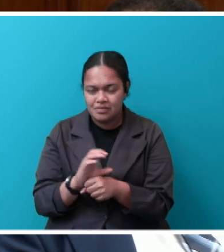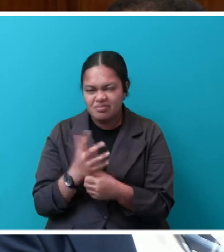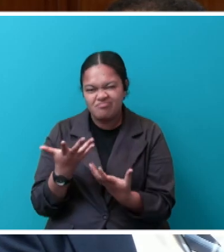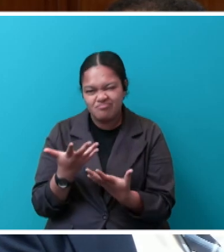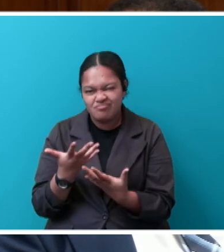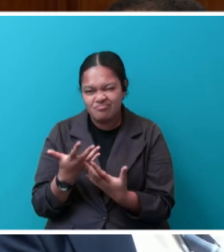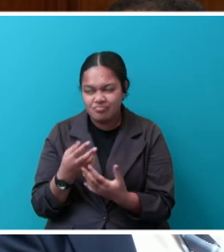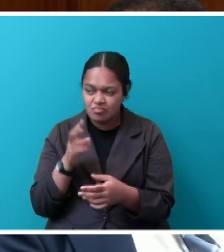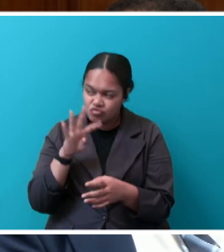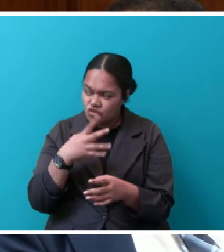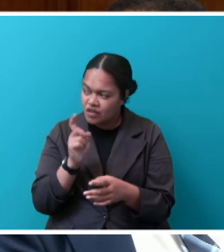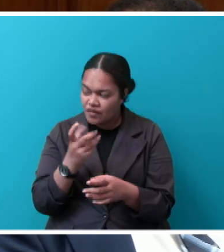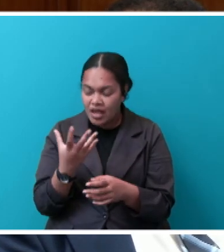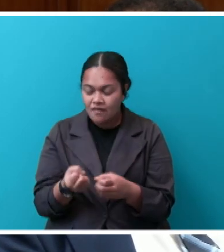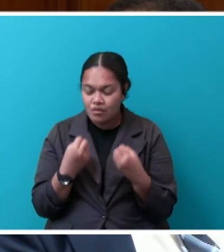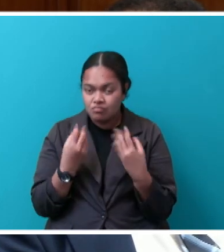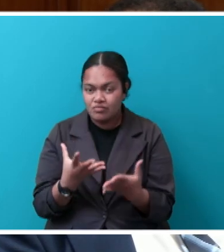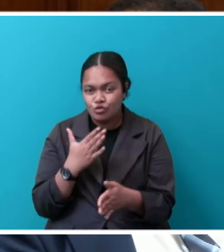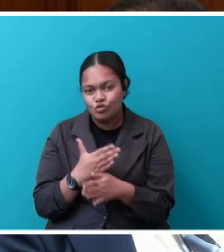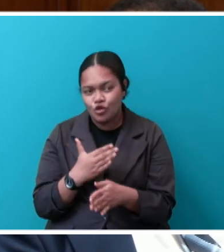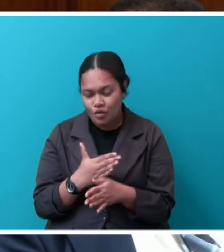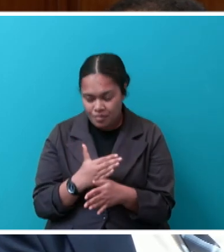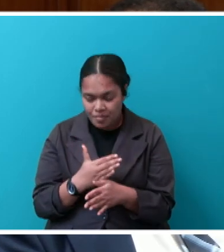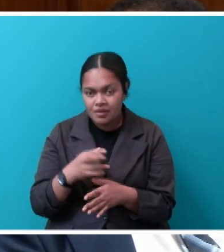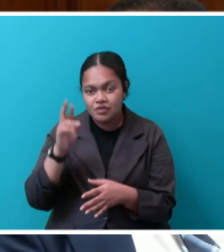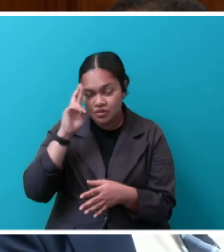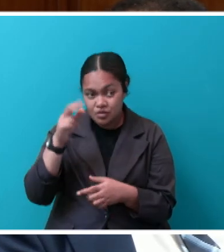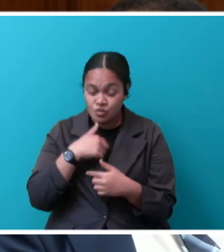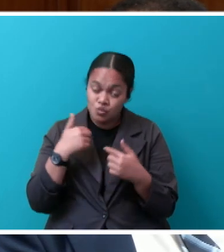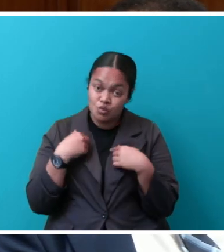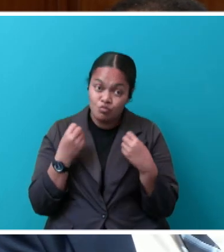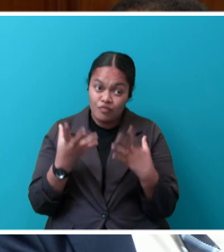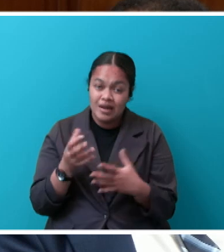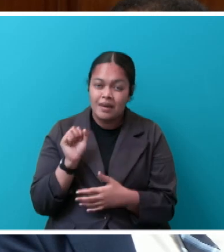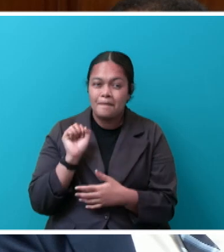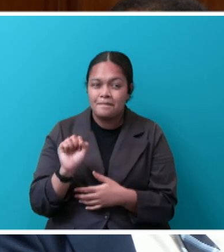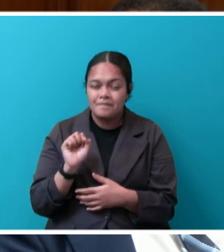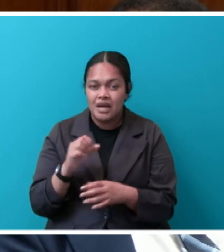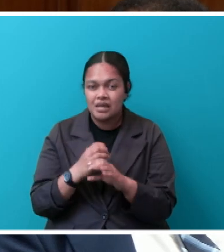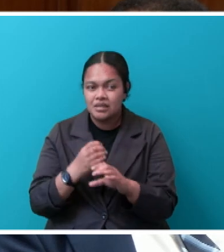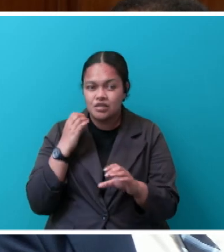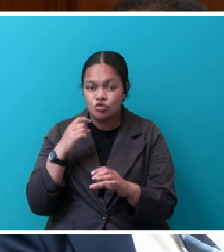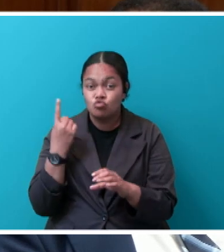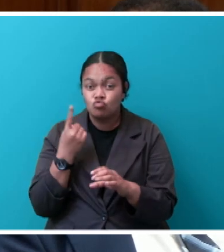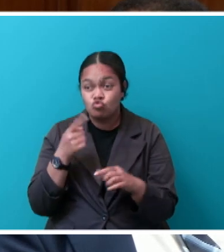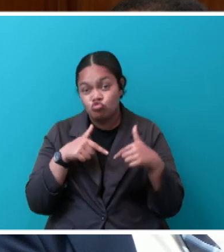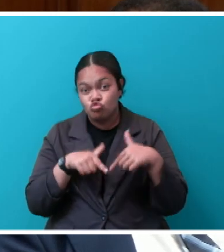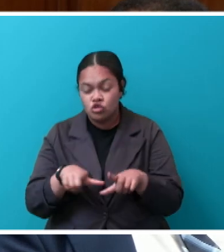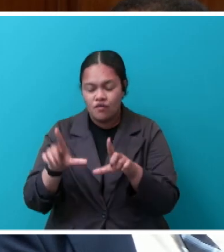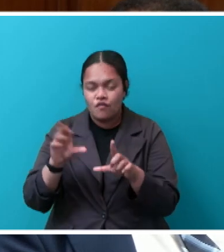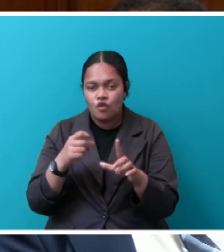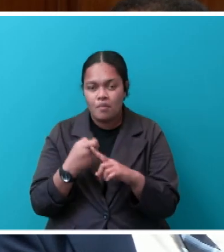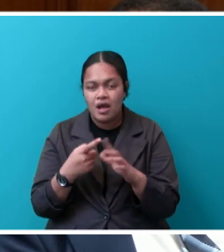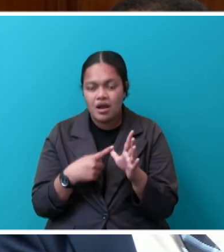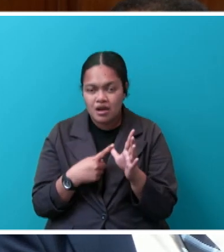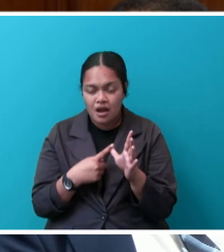secure jobs. Mr. Speaker, sir, we are going to provide a bus to those who are going to travel from Rekireki